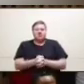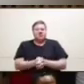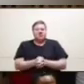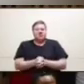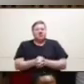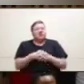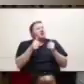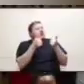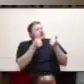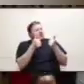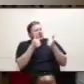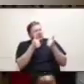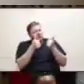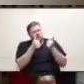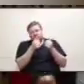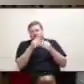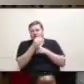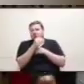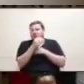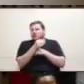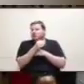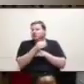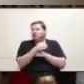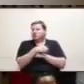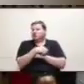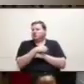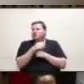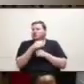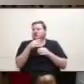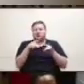Good afternoon, Honorable Chairperson and colleagues.